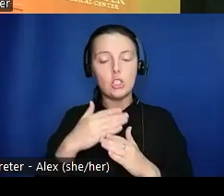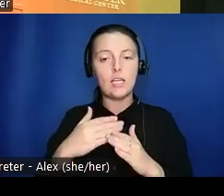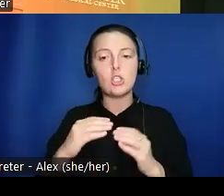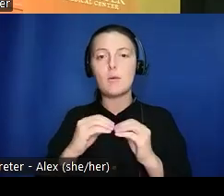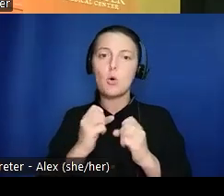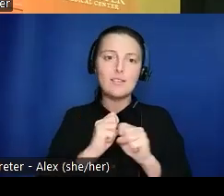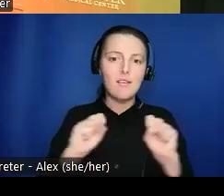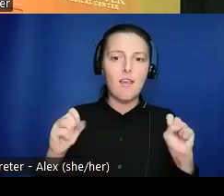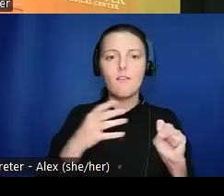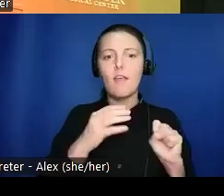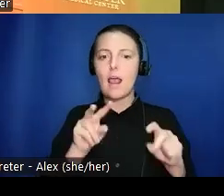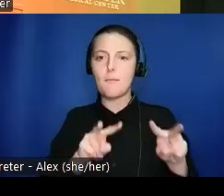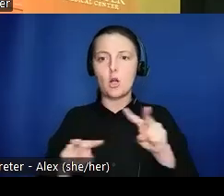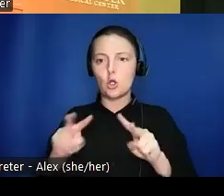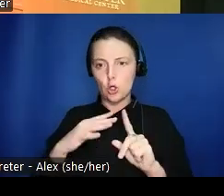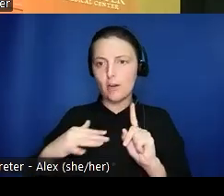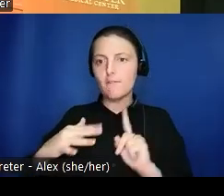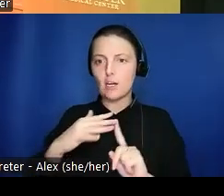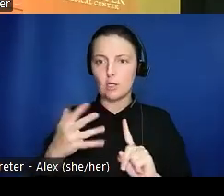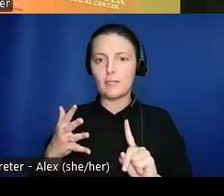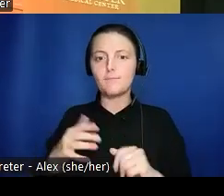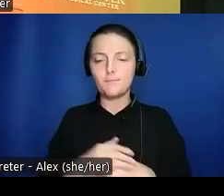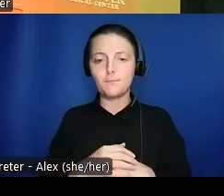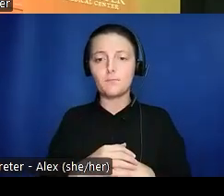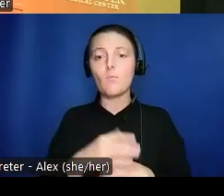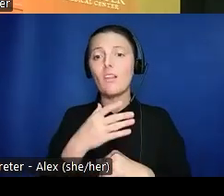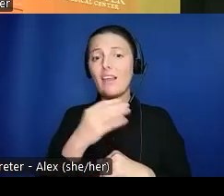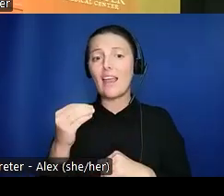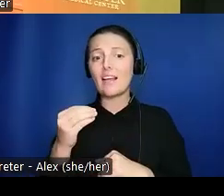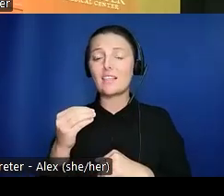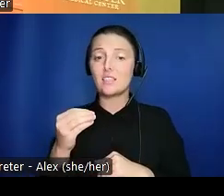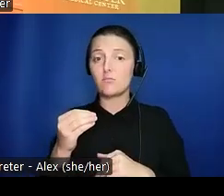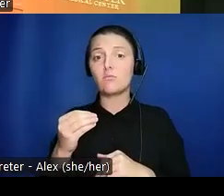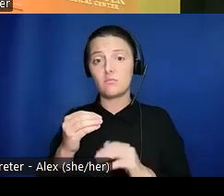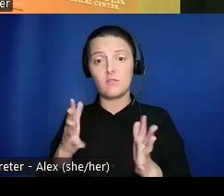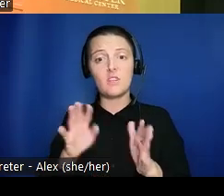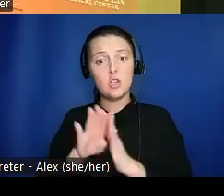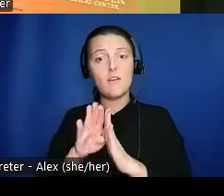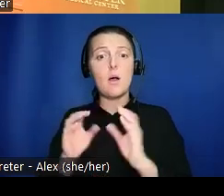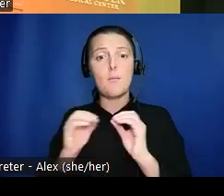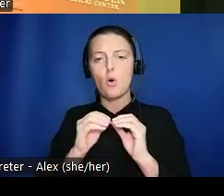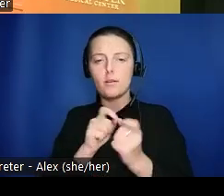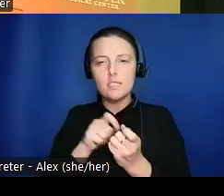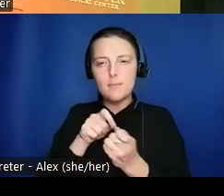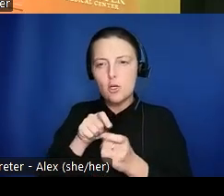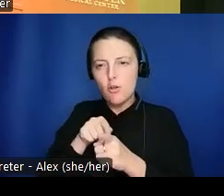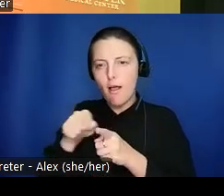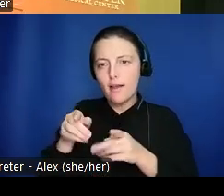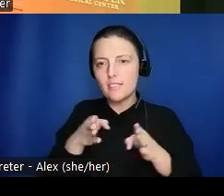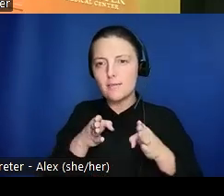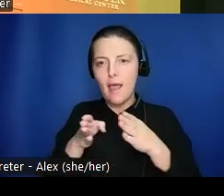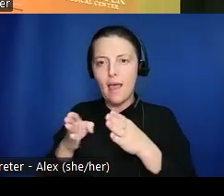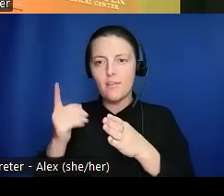more specialized path to really deliver better